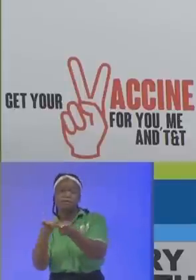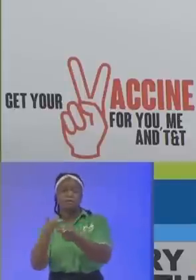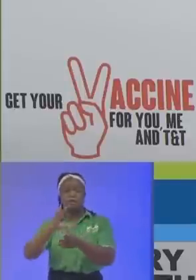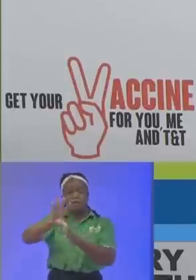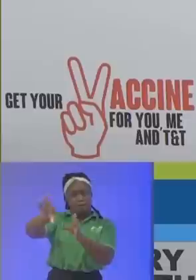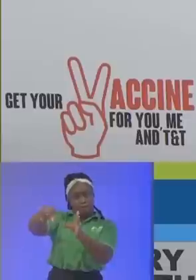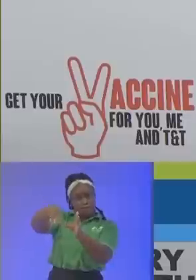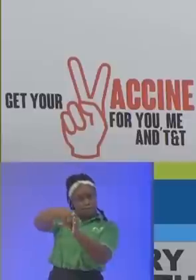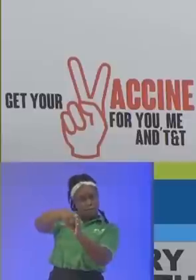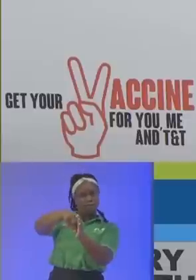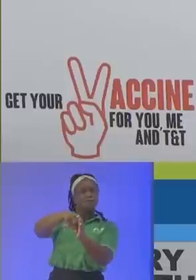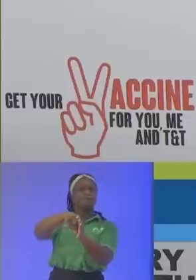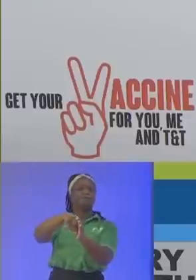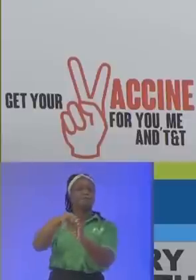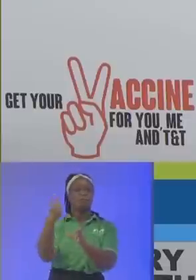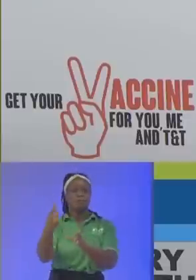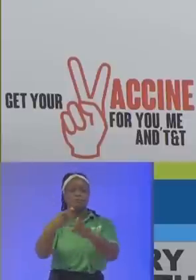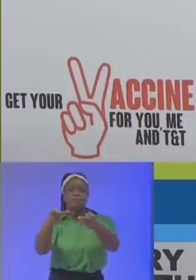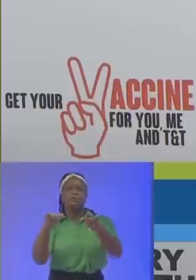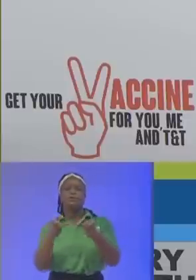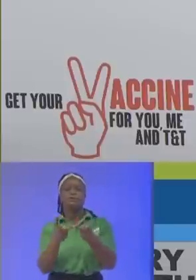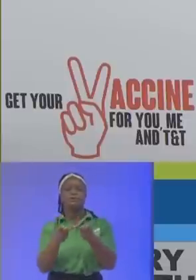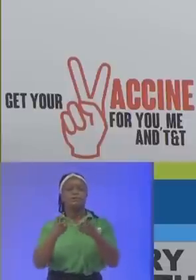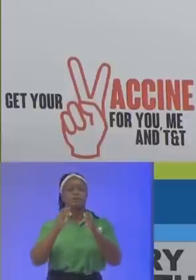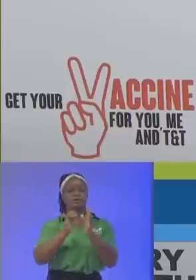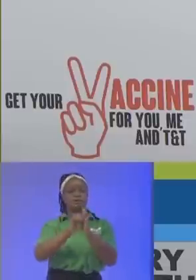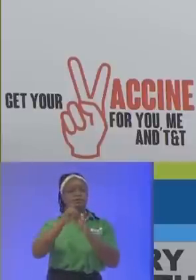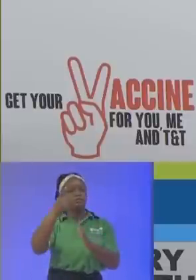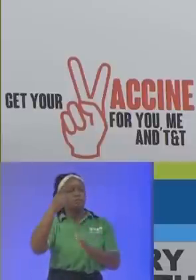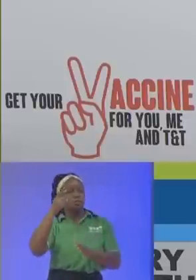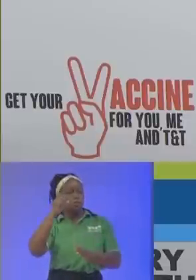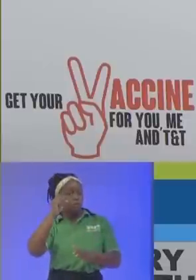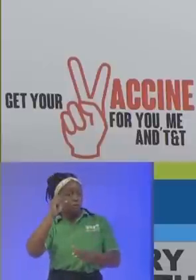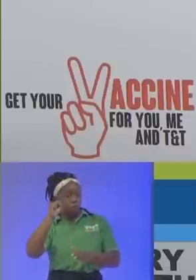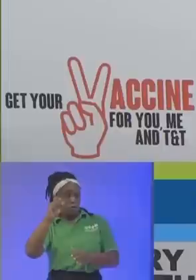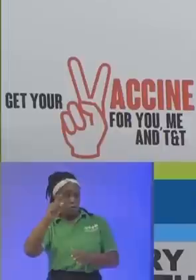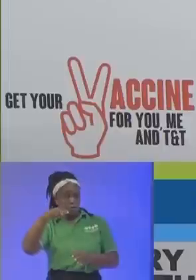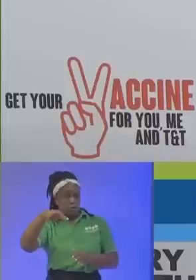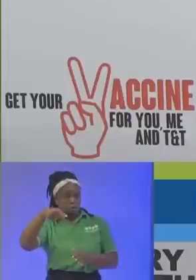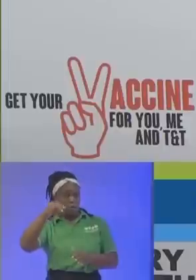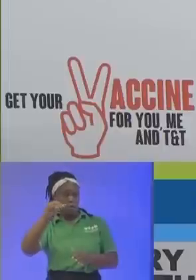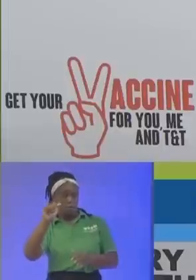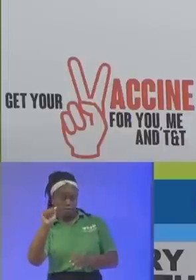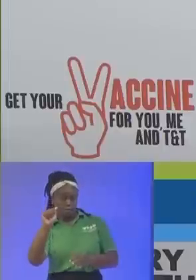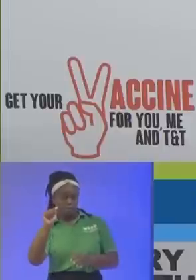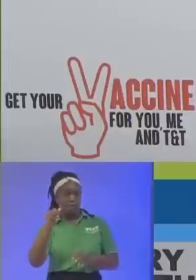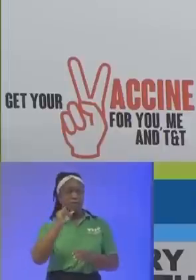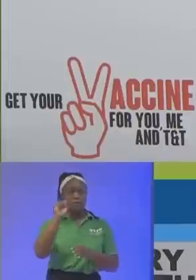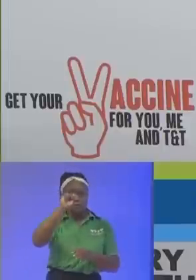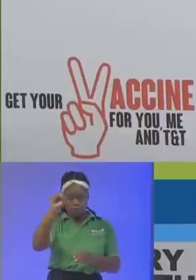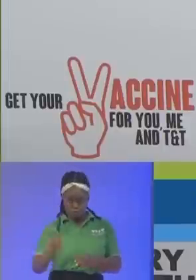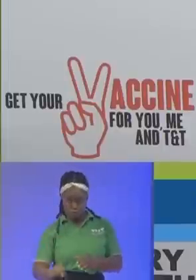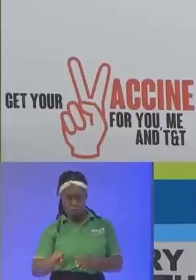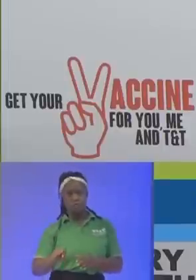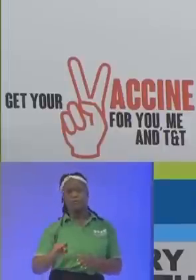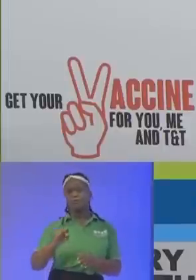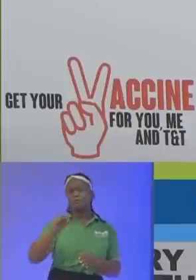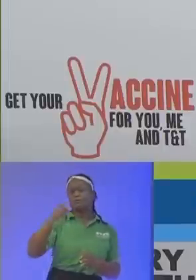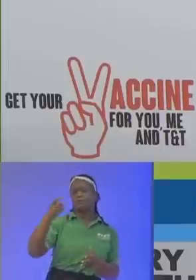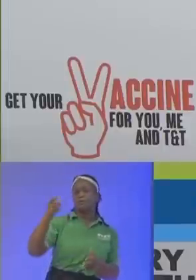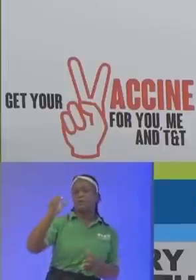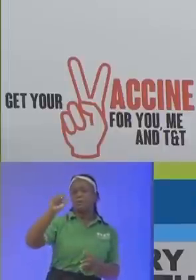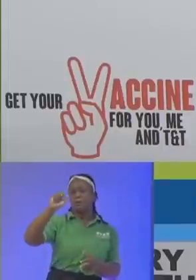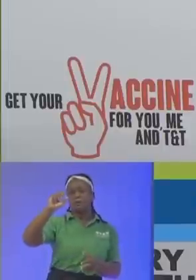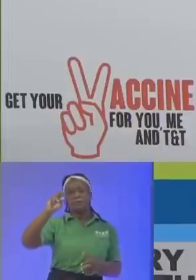have done with Napa and the paddock at the Savannah, or which sites require expansion.